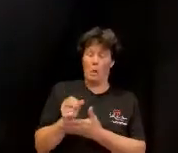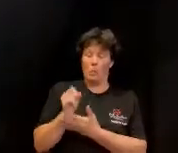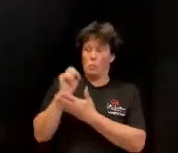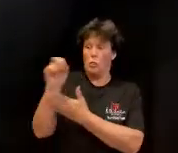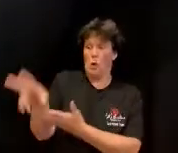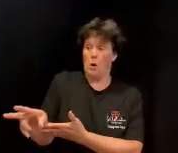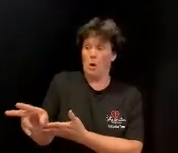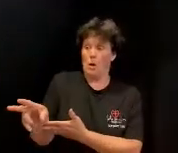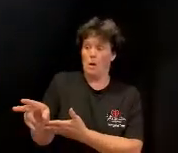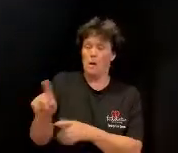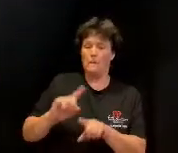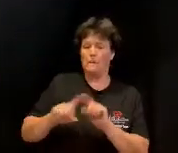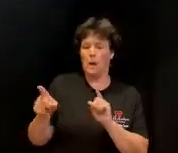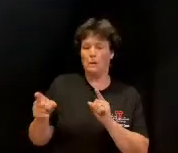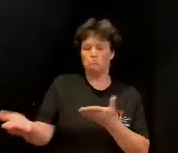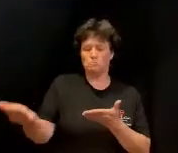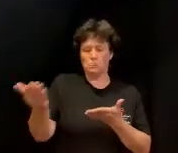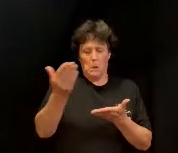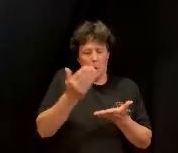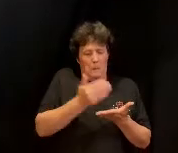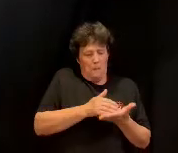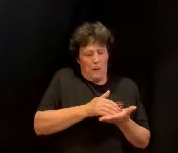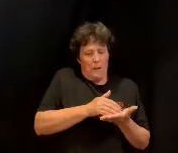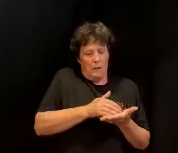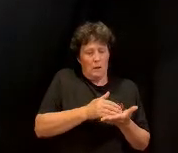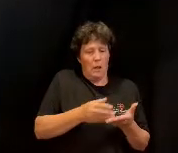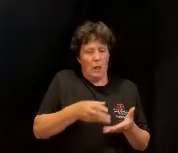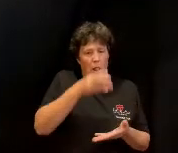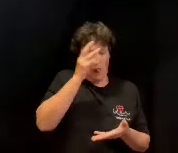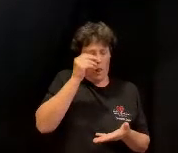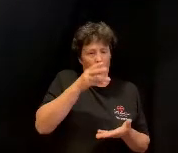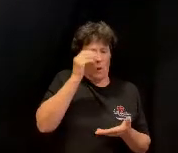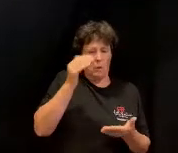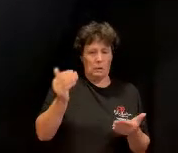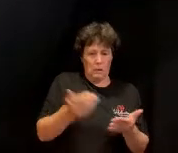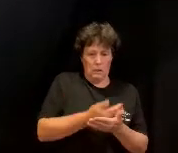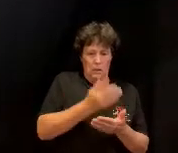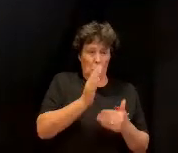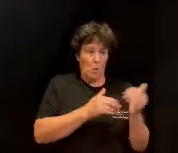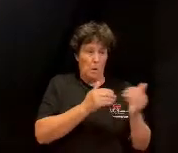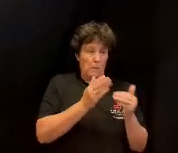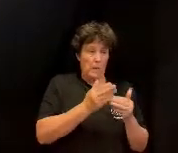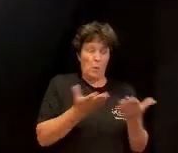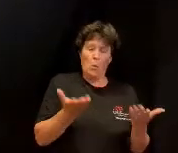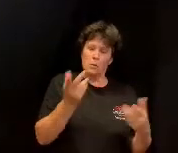learn again. Let's rebuild now what's right.